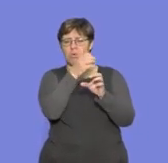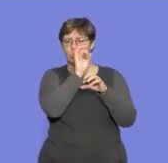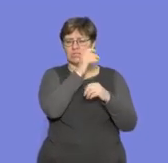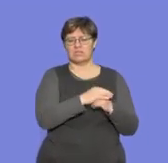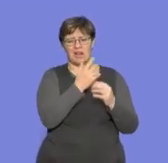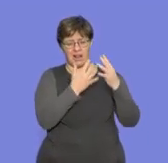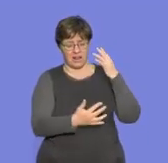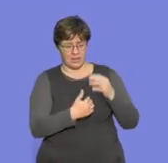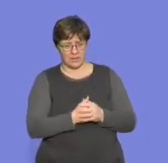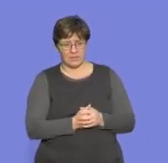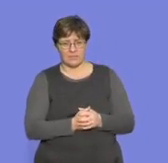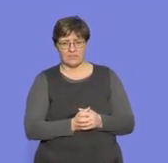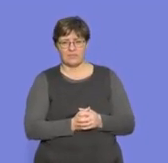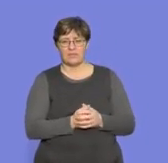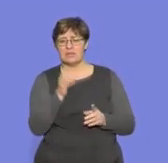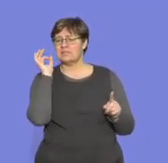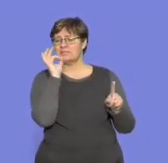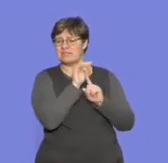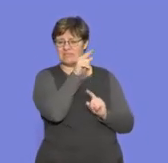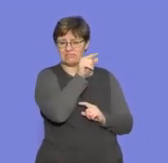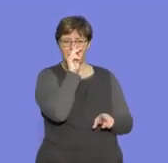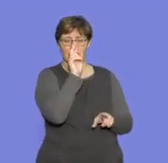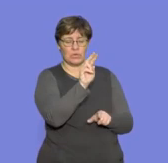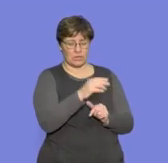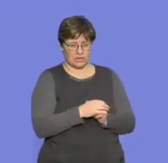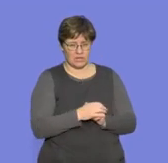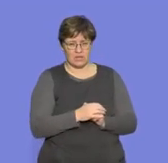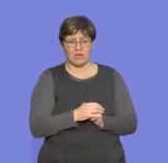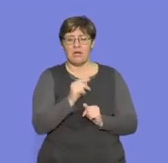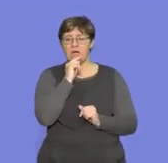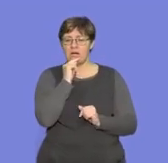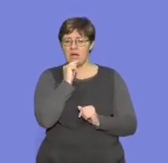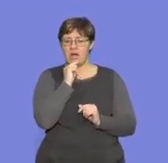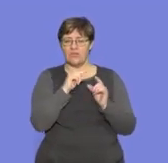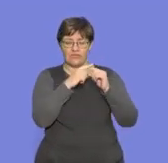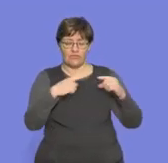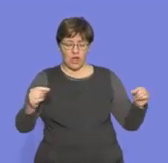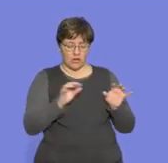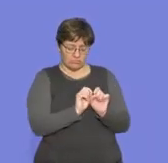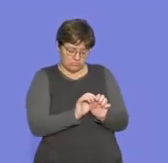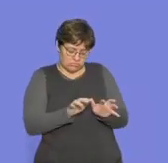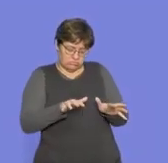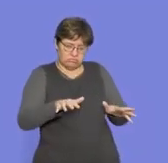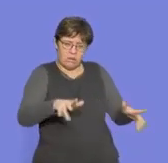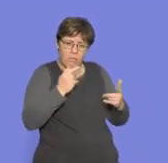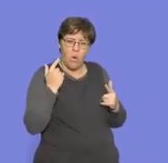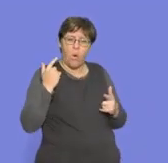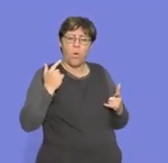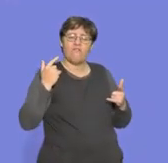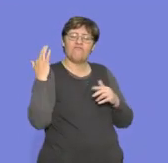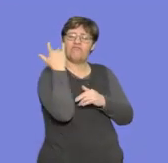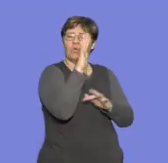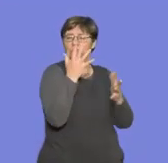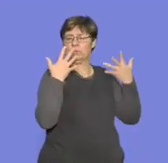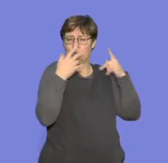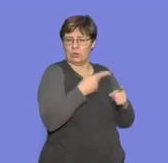ones that we're looking at. So you can Okay, see so these these are the ferns typical that ones grow that in we're the looking much at. So you can and see the cooler these parts ferns of the that grow forest, in the much and in there's the your cooler dassies parts of and the your forest. warthogs. And